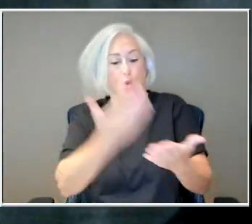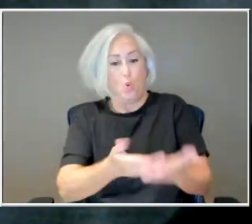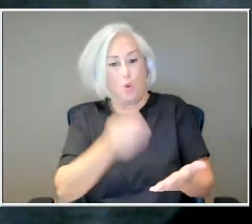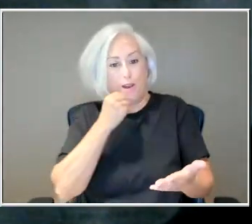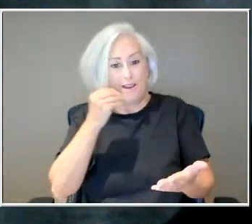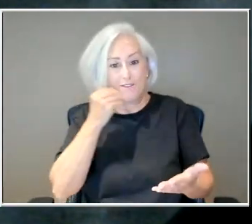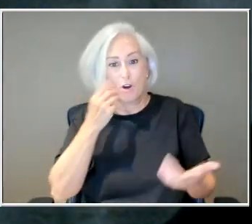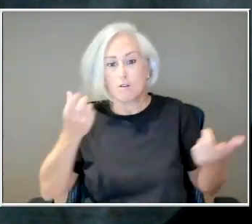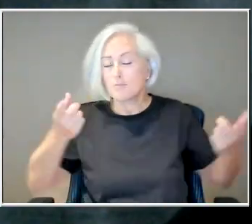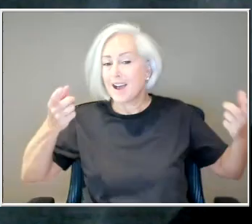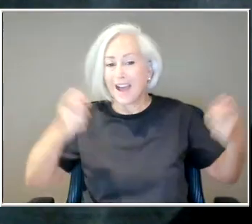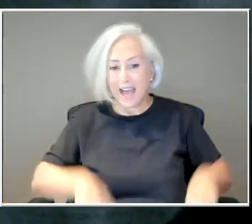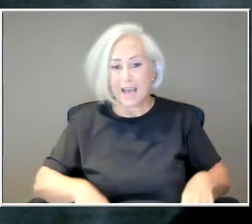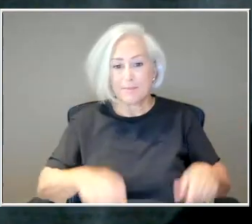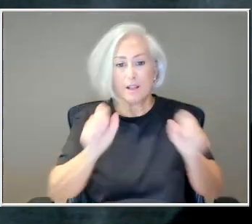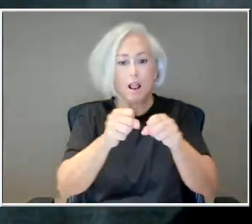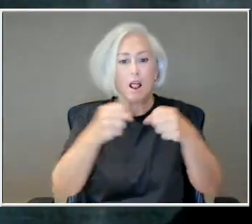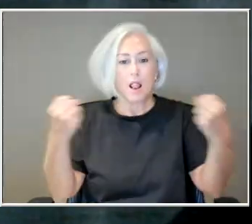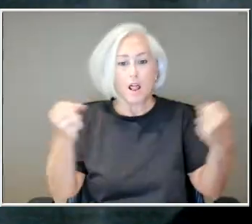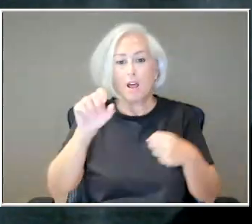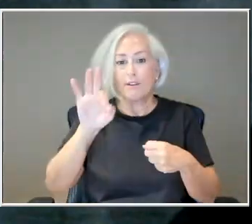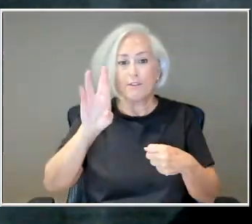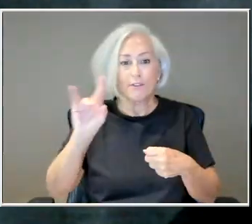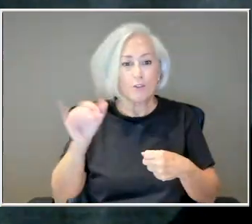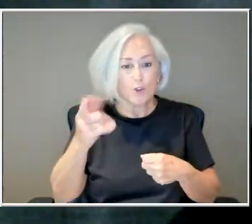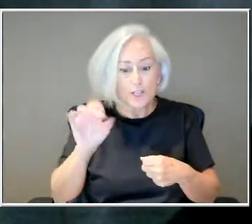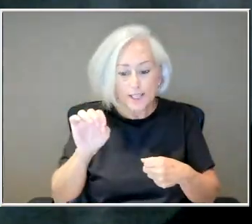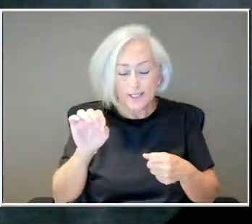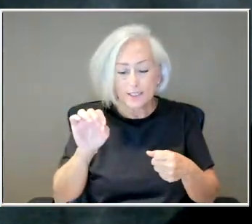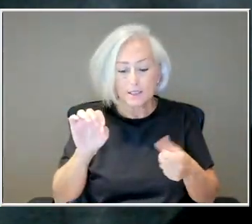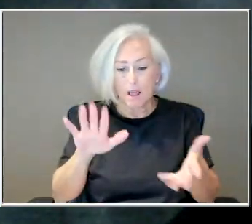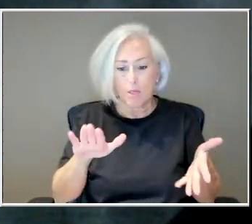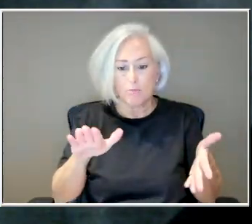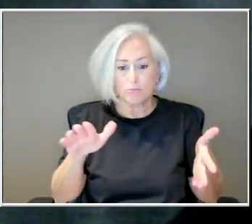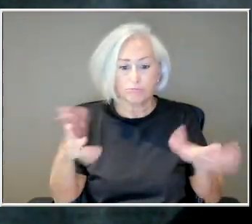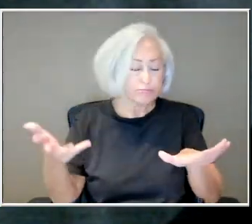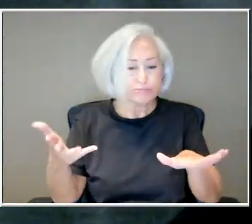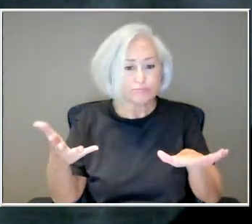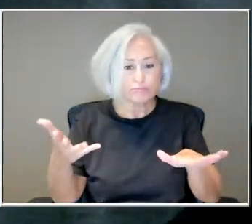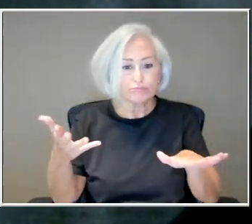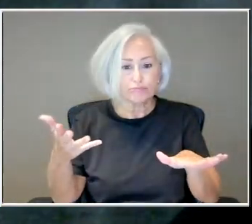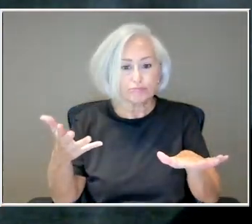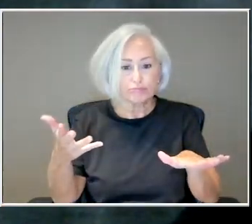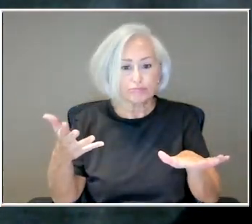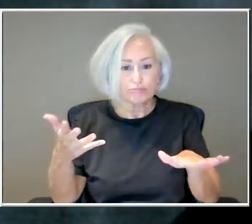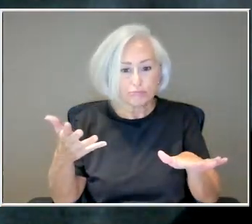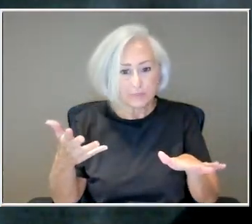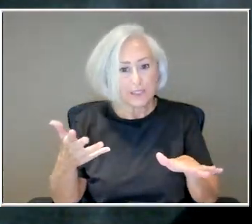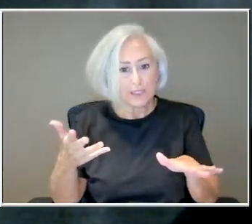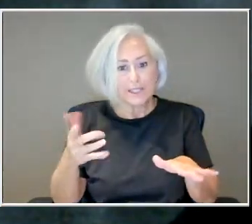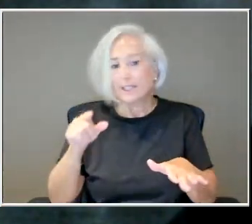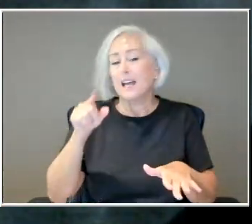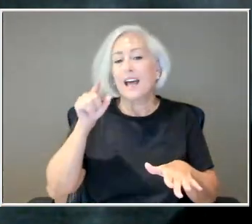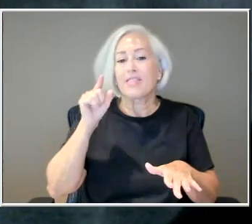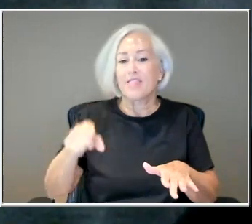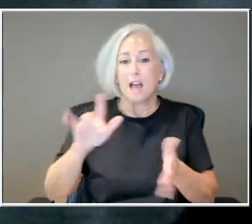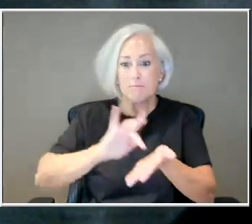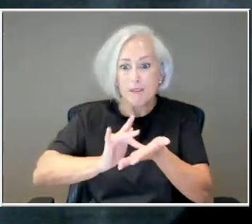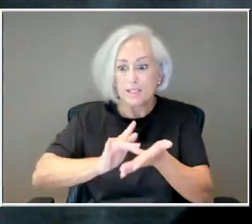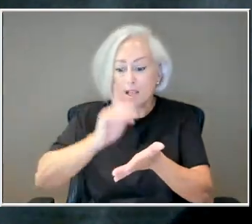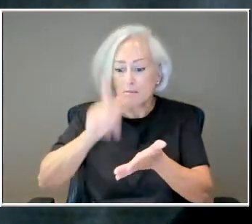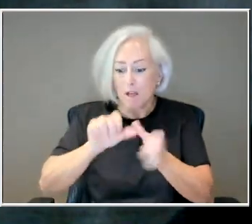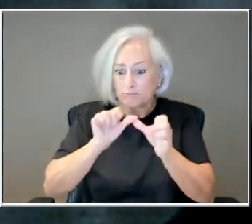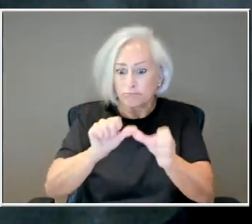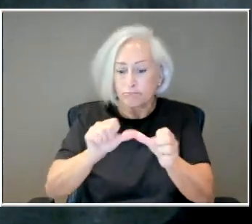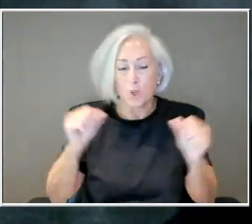had died. This is the first time our fridge had ever died, and these medications had to stay in cold temperatures. So I